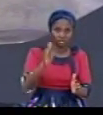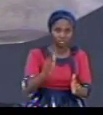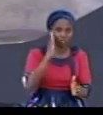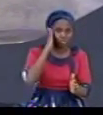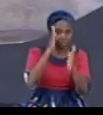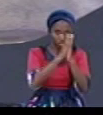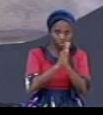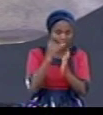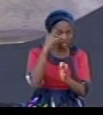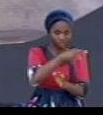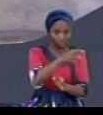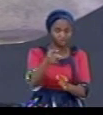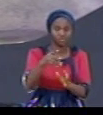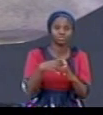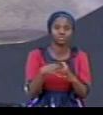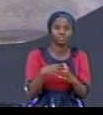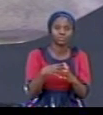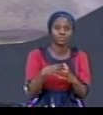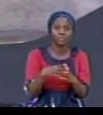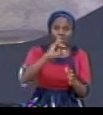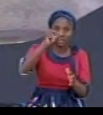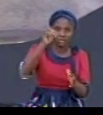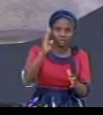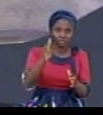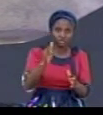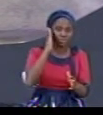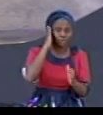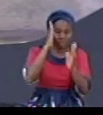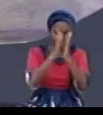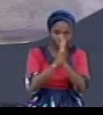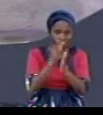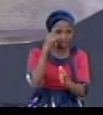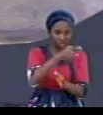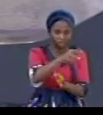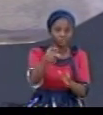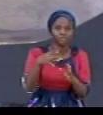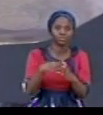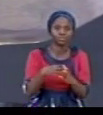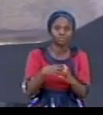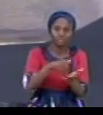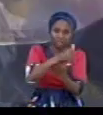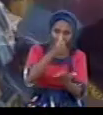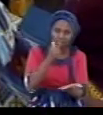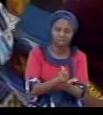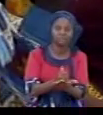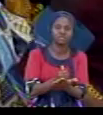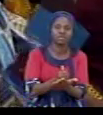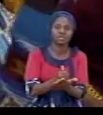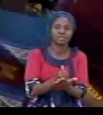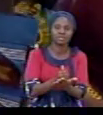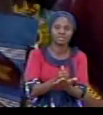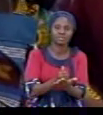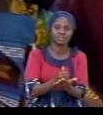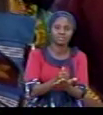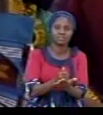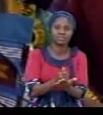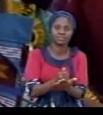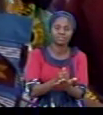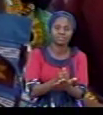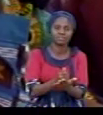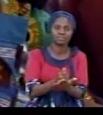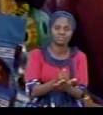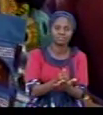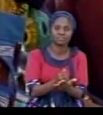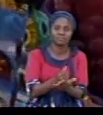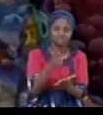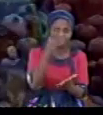shall pray for you. Job shall pray for you. Give me a good amen. Amen. You know,